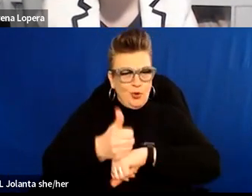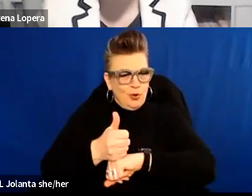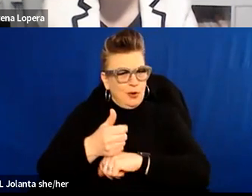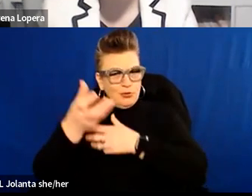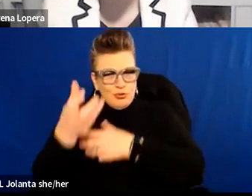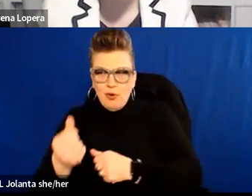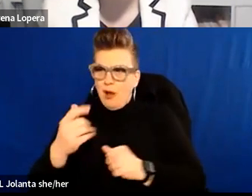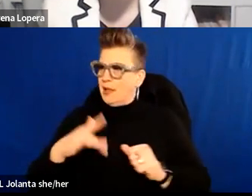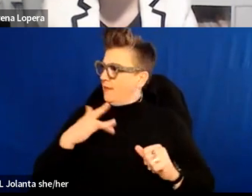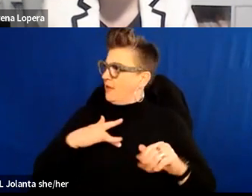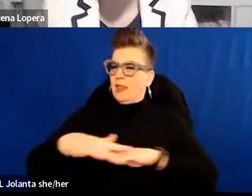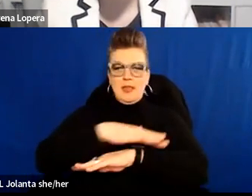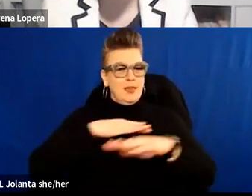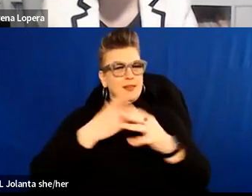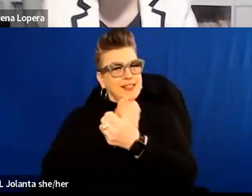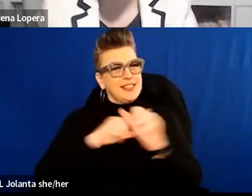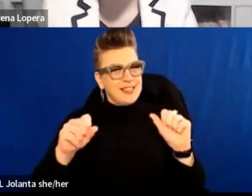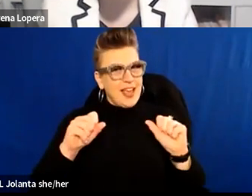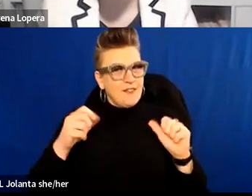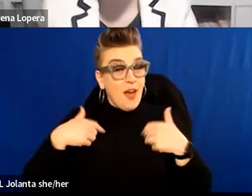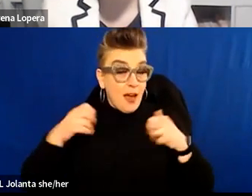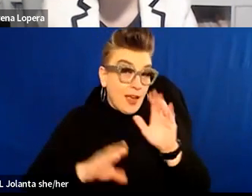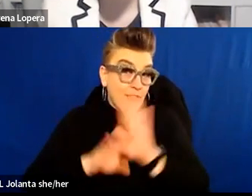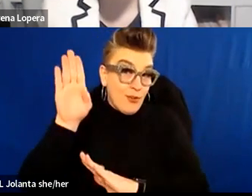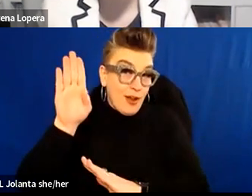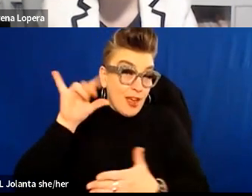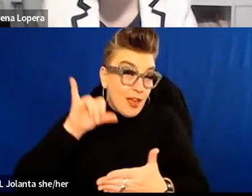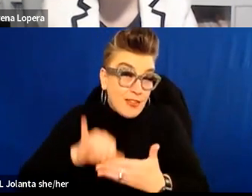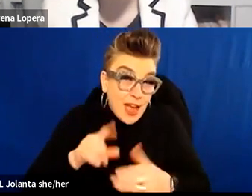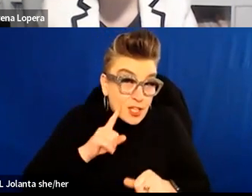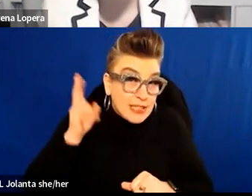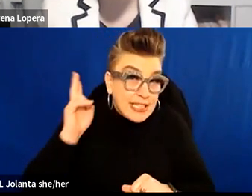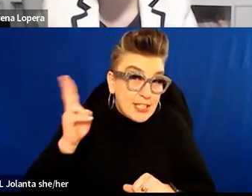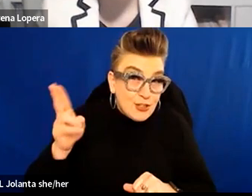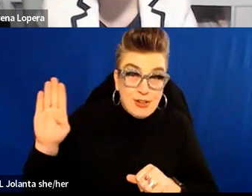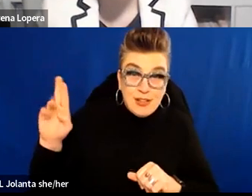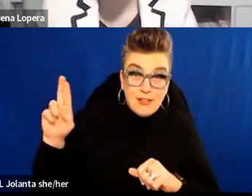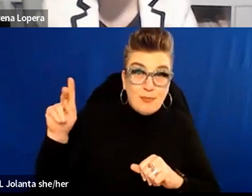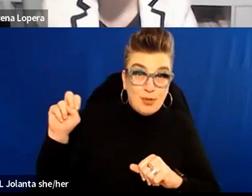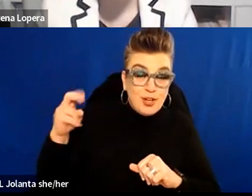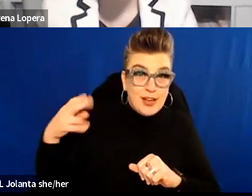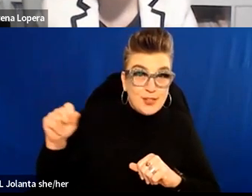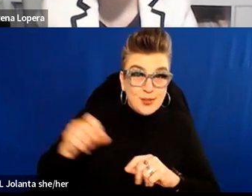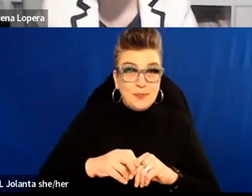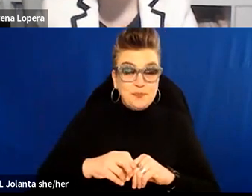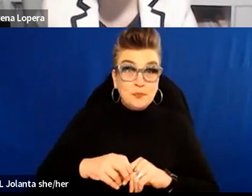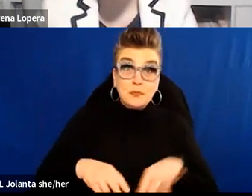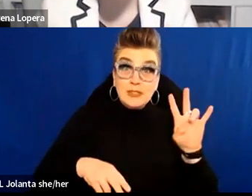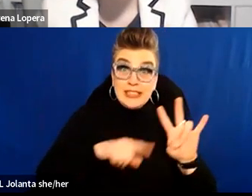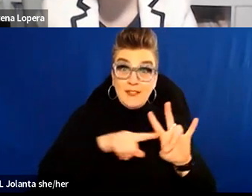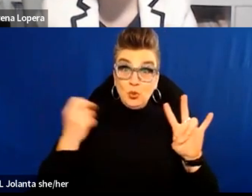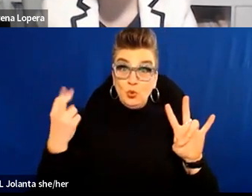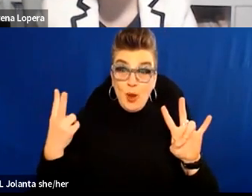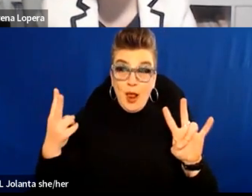they're safe in an environment that they can thrive that's been the history of the burke high school so uh the 7 to 12 reconfiguration will